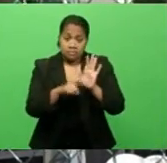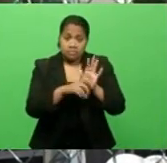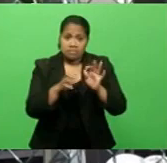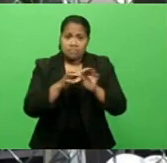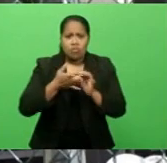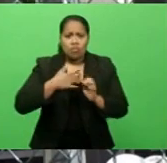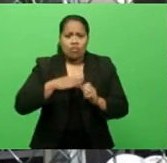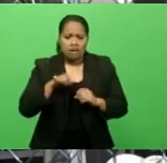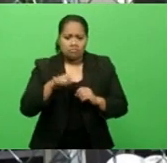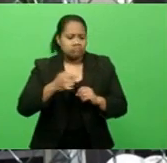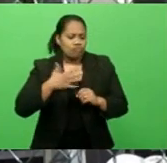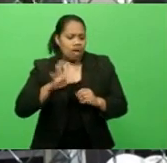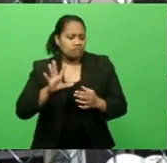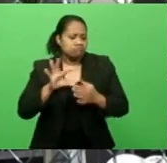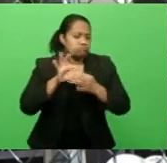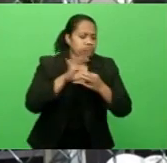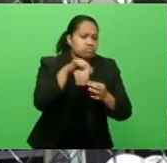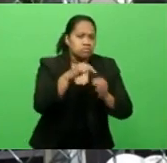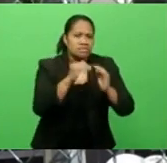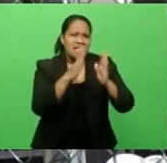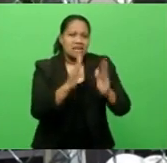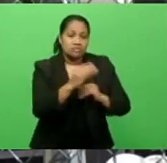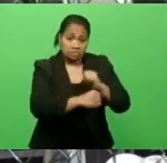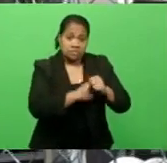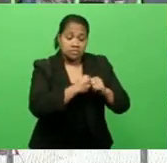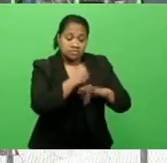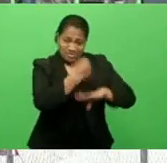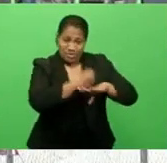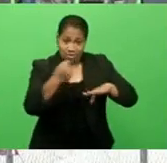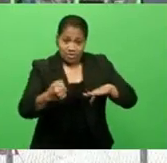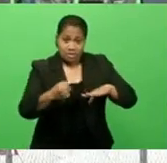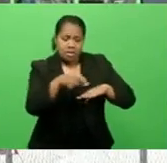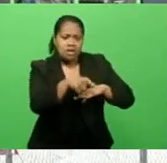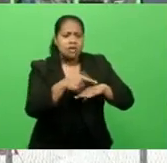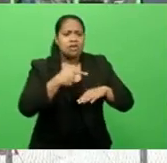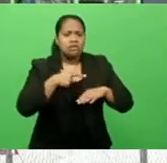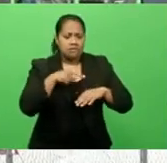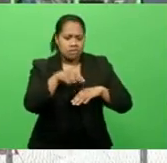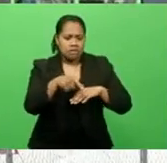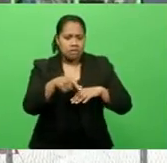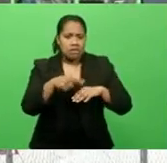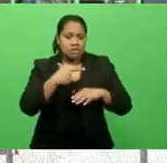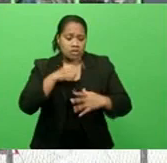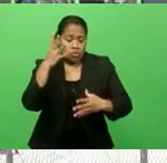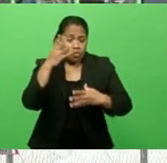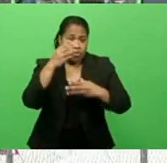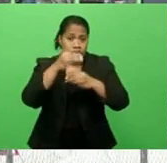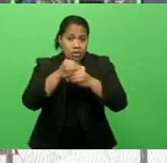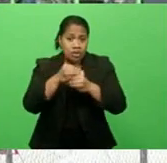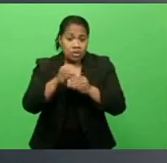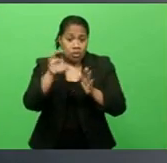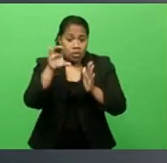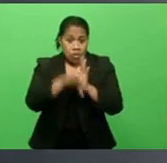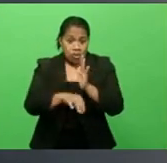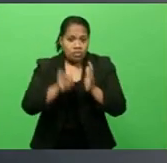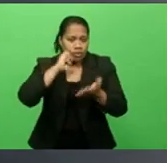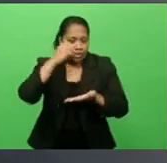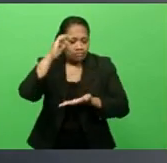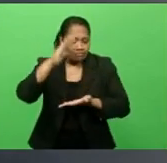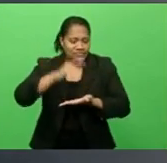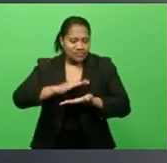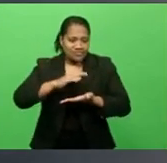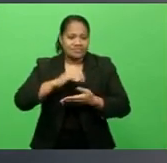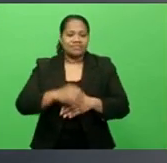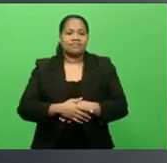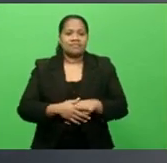into Housing Authority, then the overhead cost of operation will come down. Kumar says they